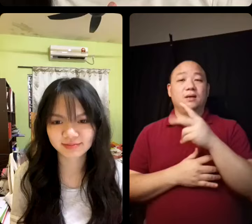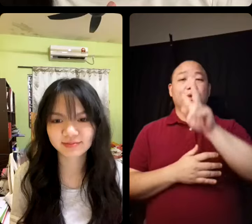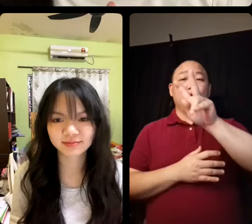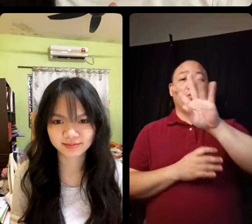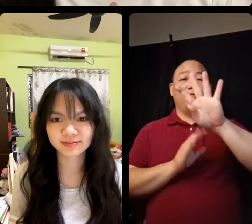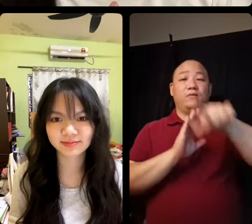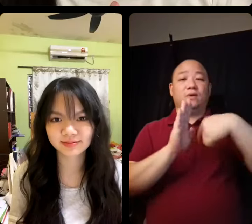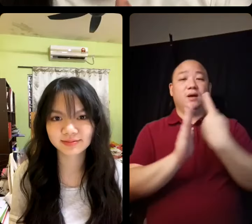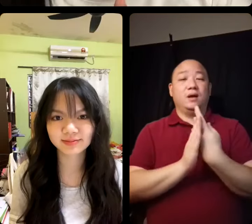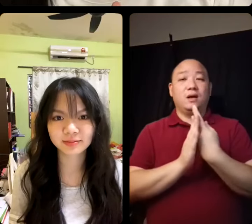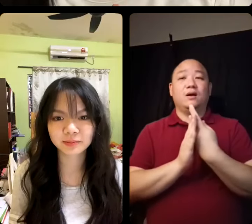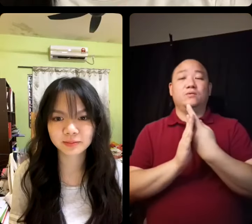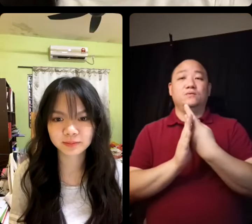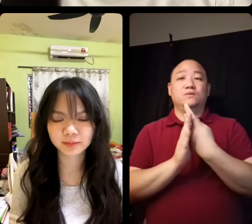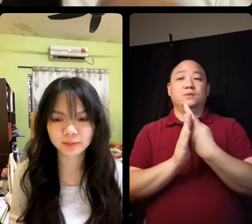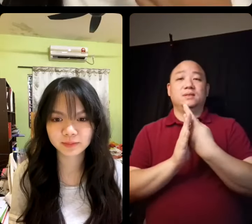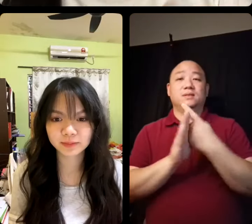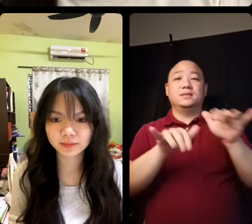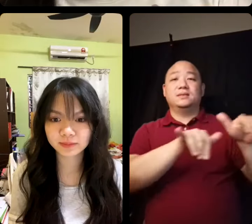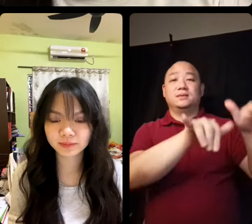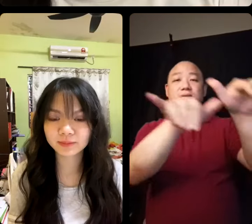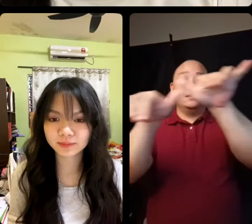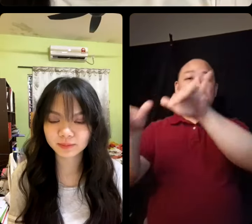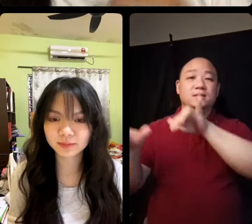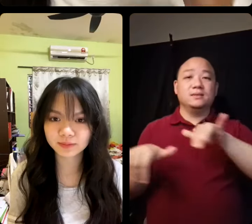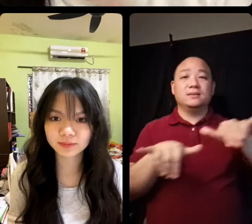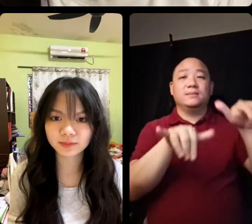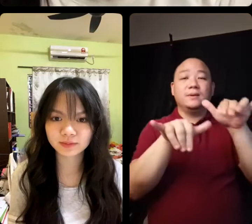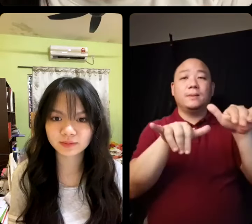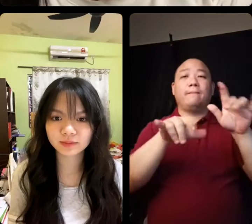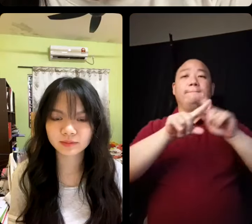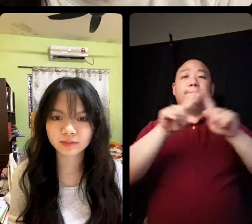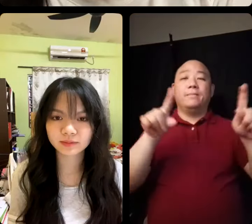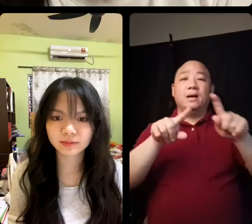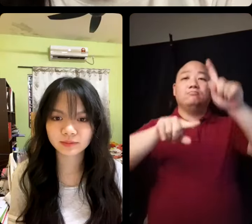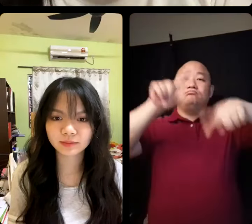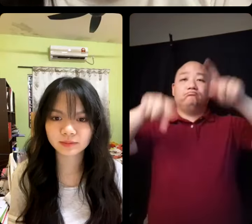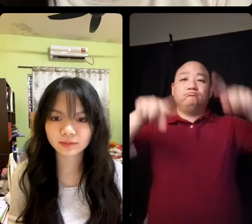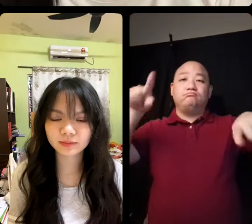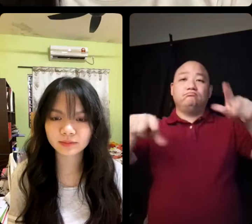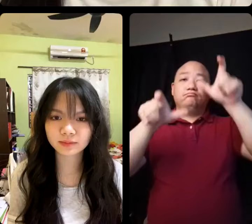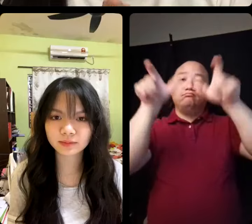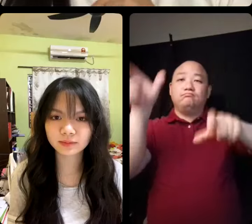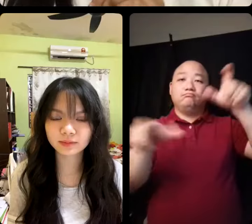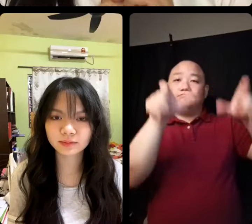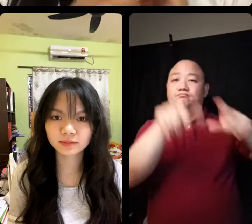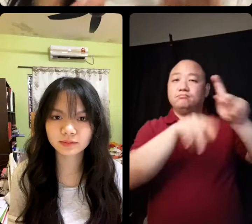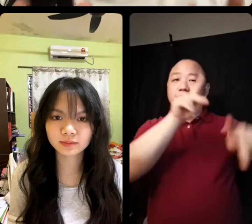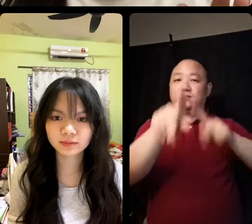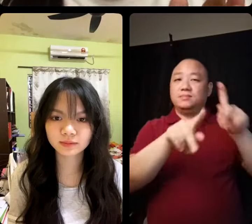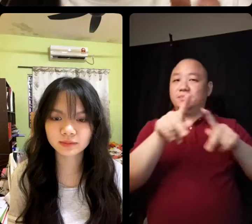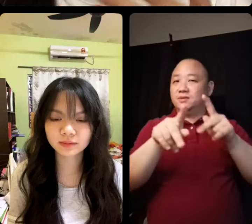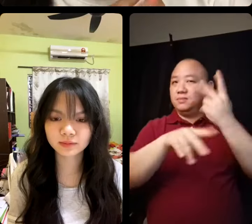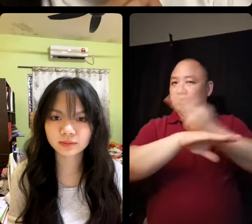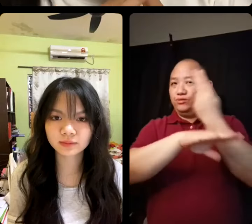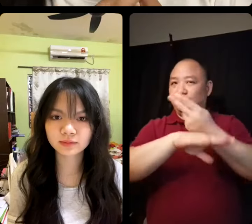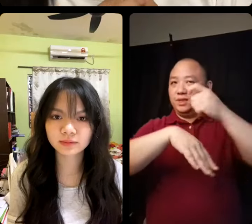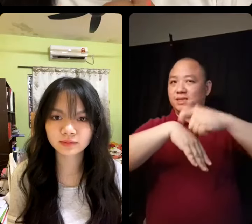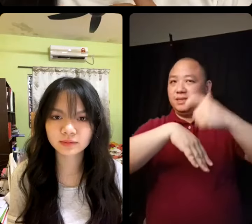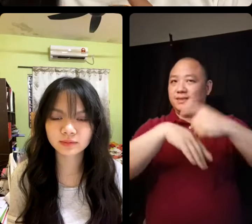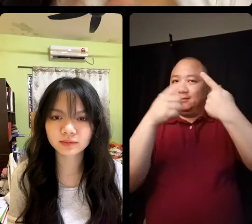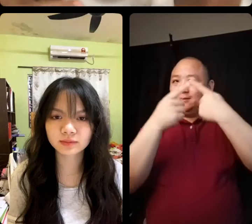we actually spend our time normally? And have you ever wondered actually how much time do we really have for